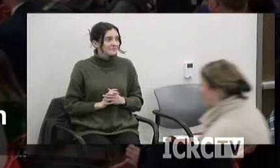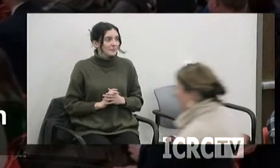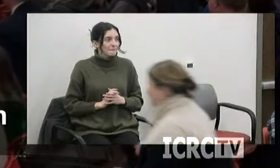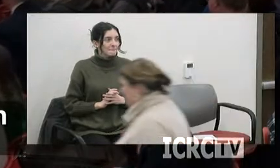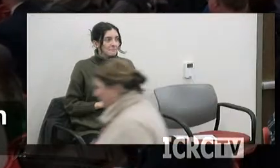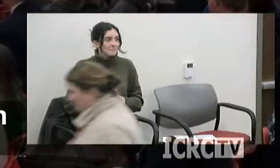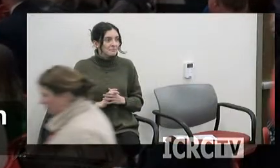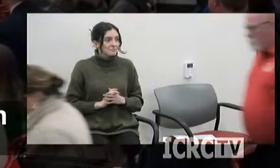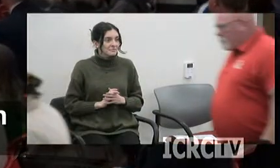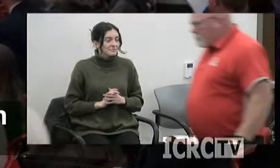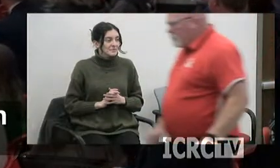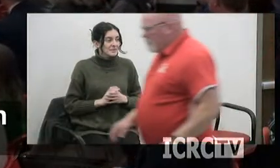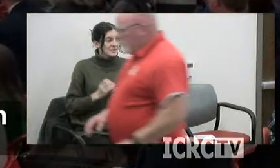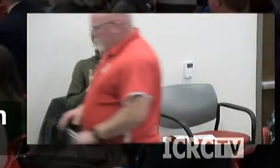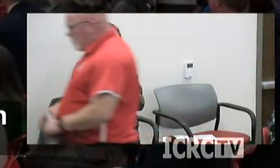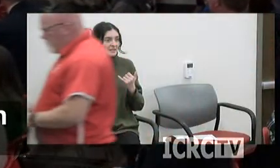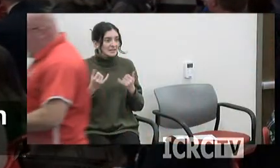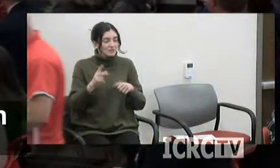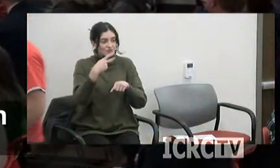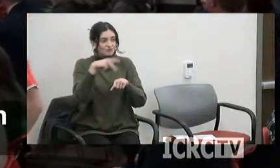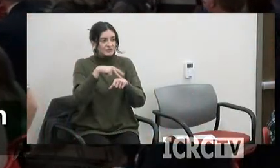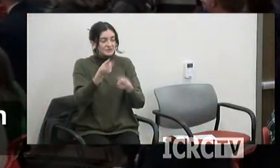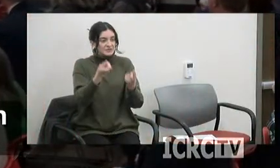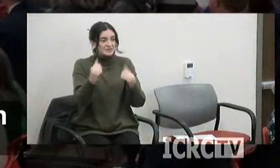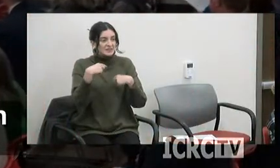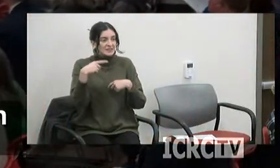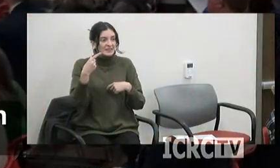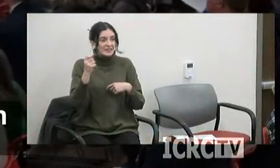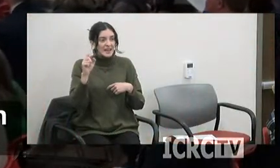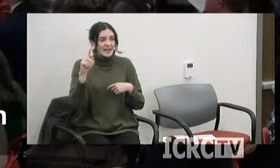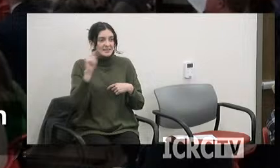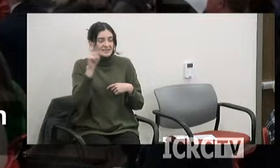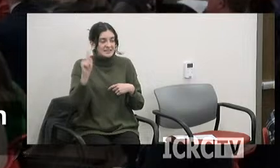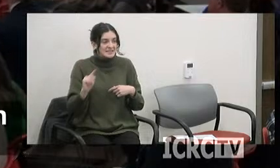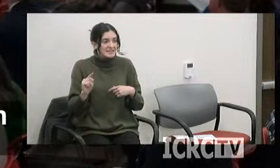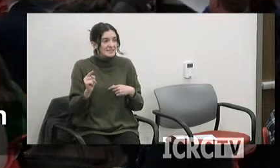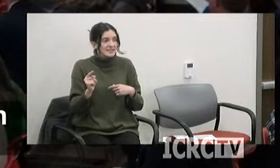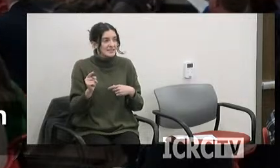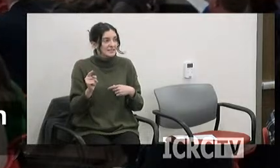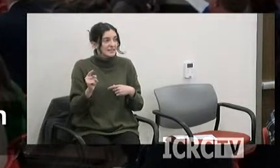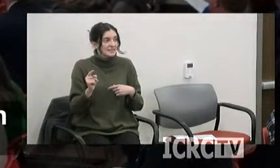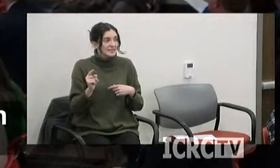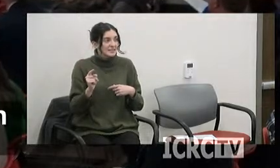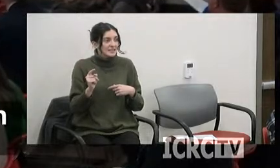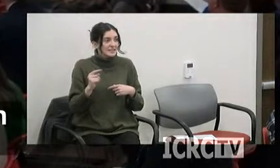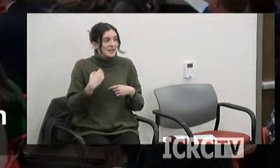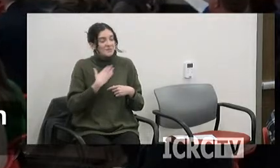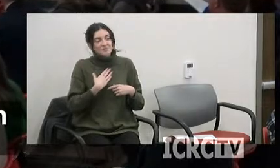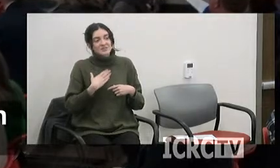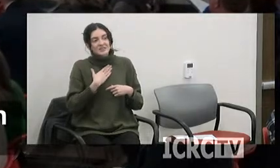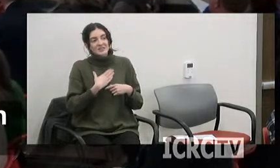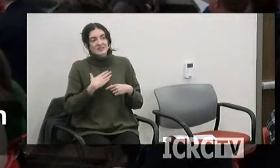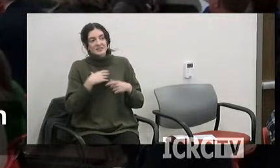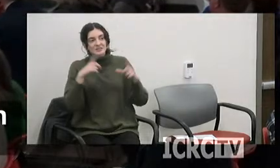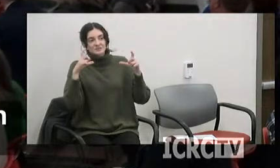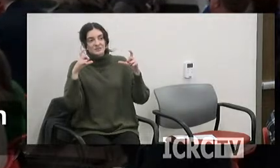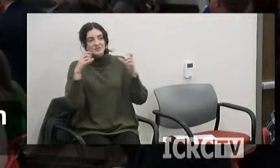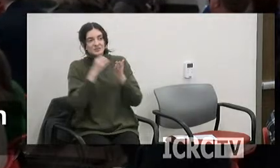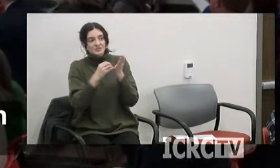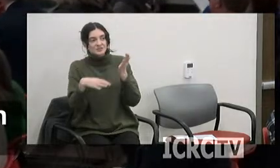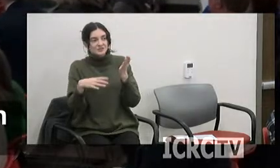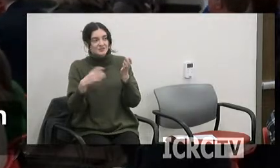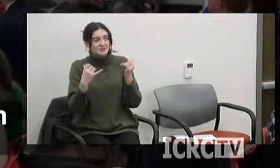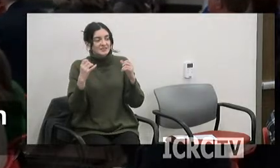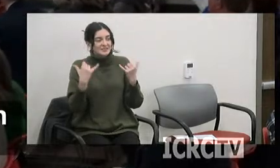And then, Mrs. Getz, if I could ask you a favor while I highlight a few other art things in our district, if you could take a photo of these young student artists, that would be